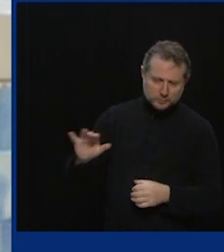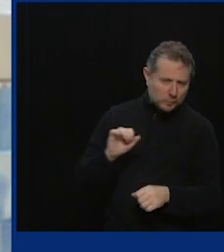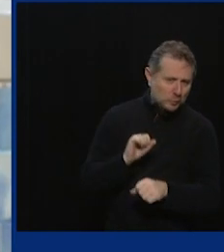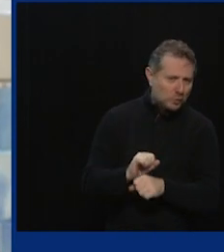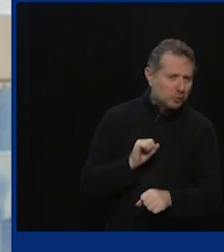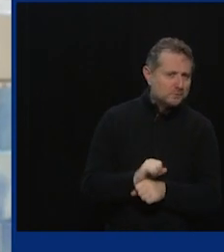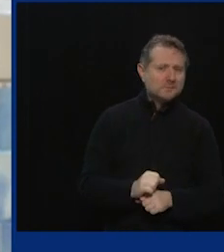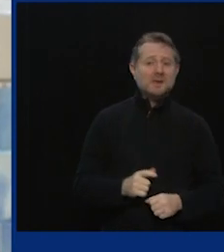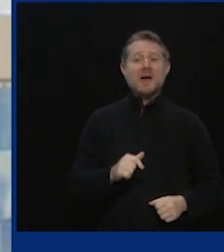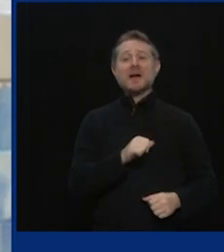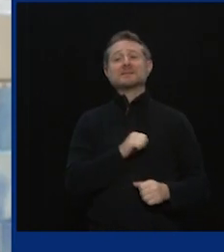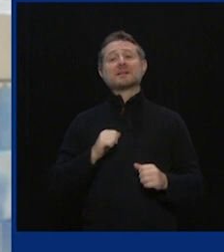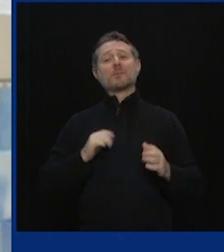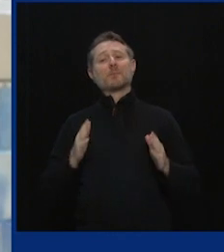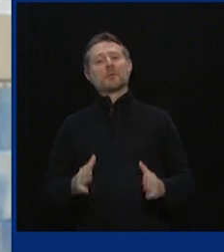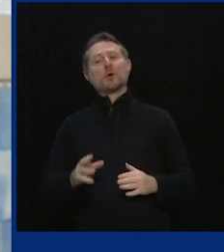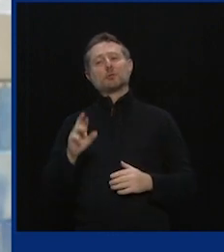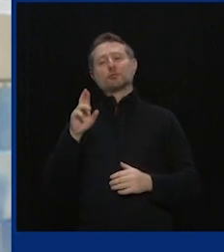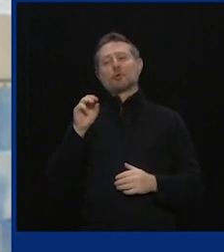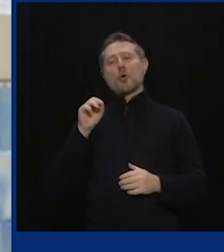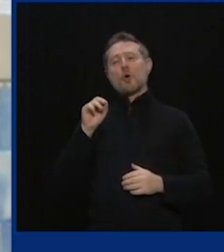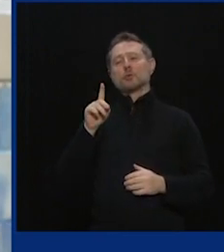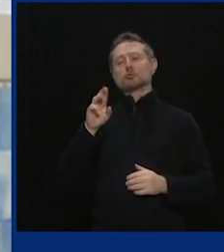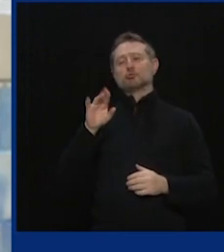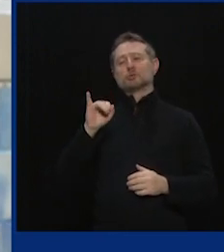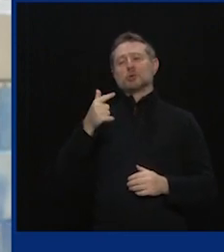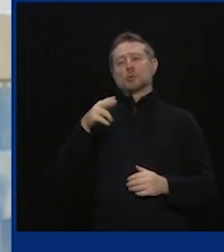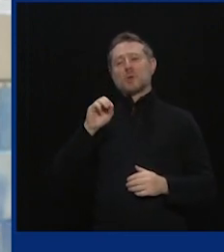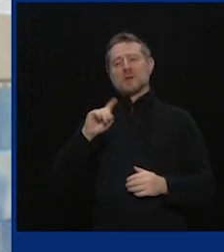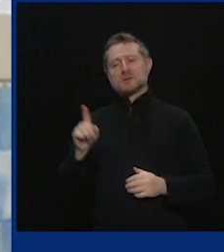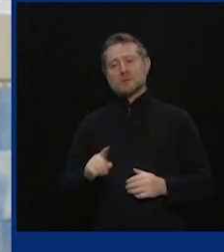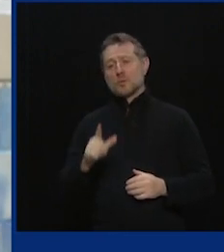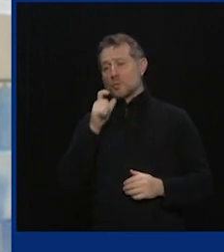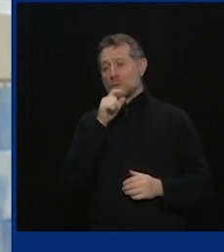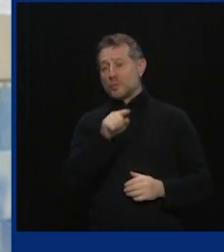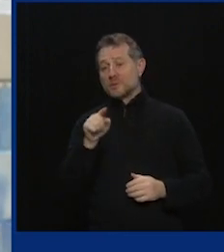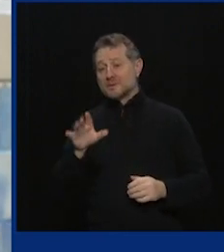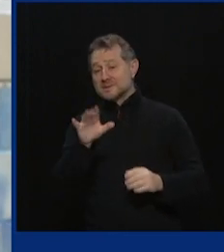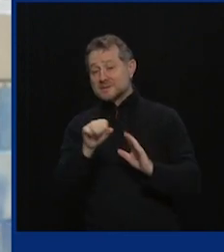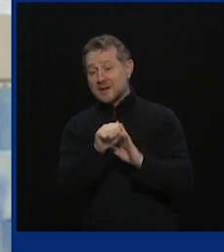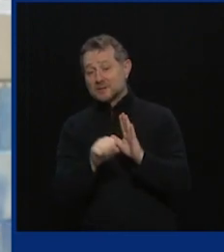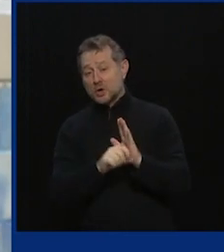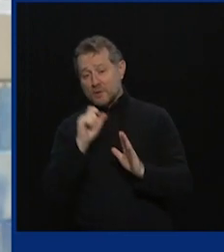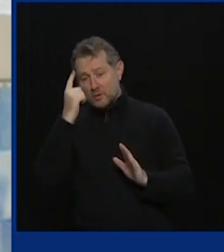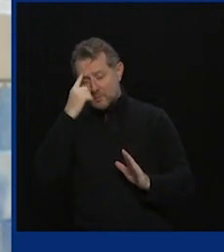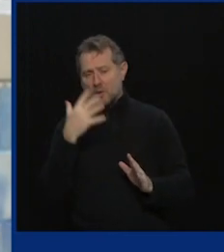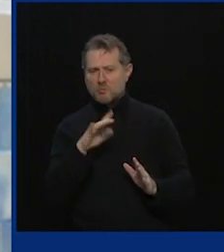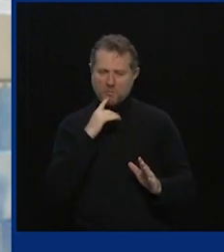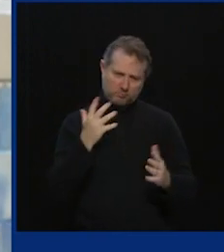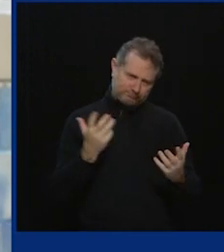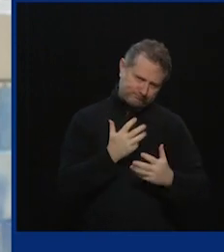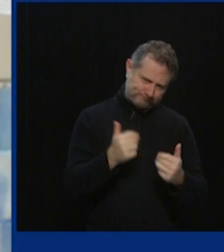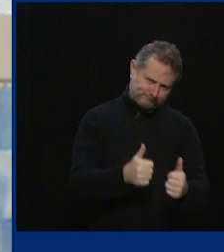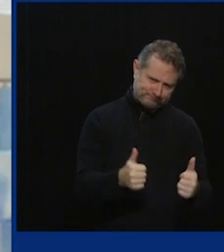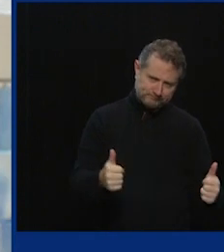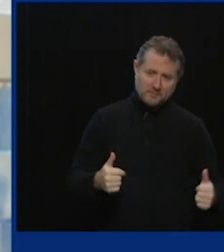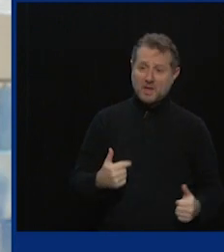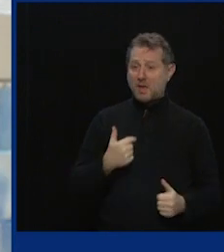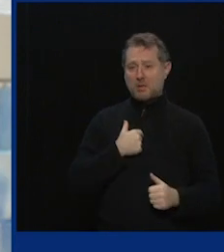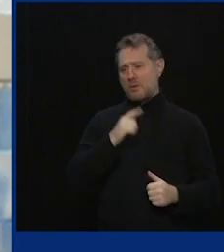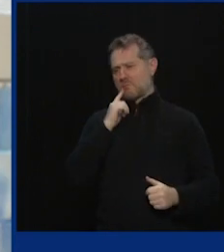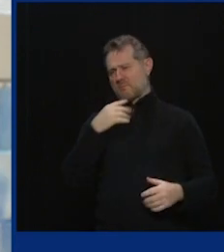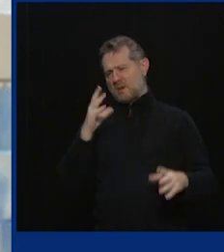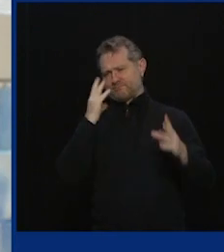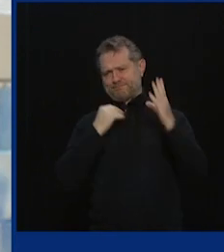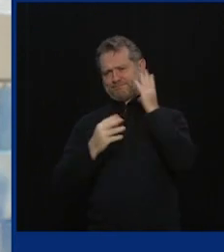Rob Rodriguez and all the other partners in state government. I truly, having been and served in every level of government there is,